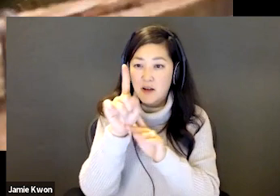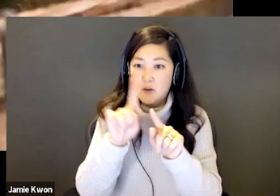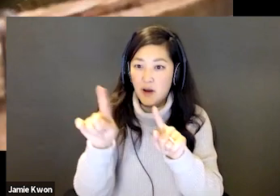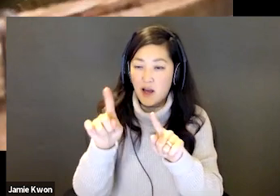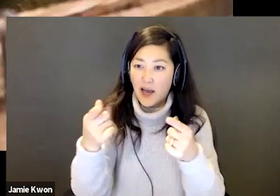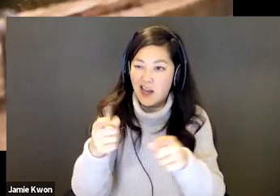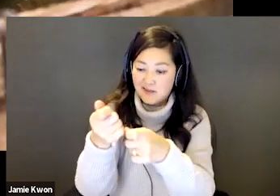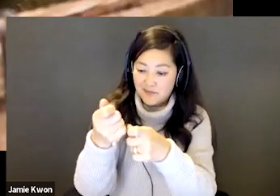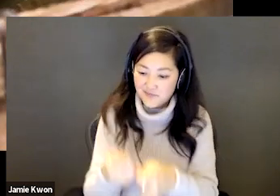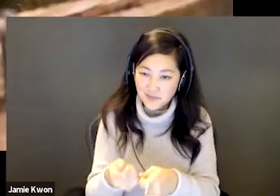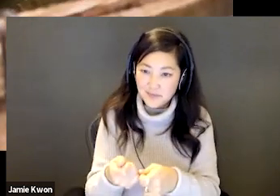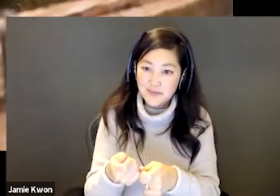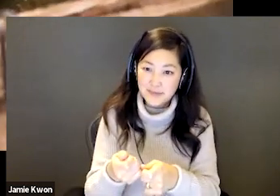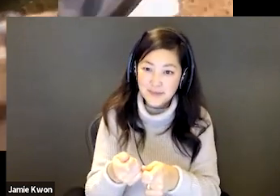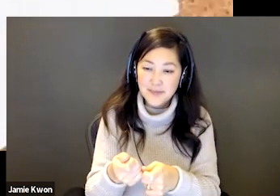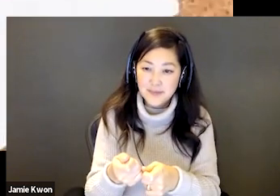right back down.